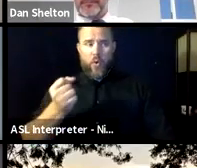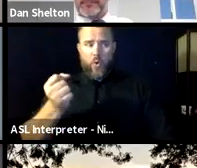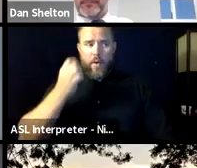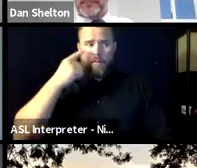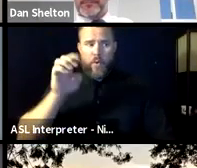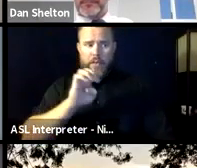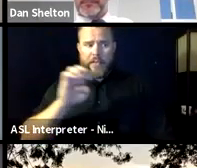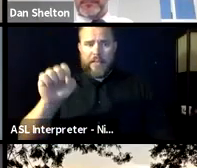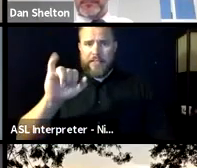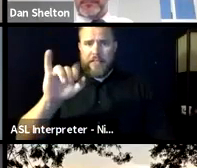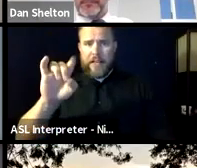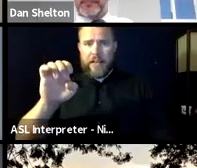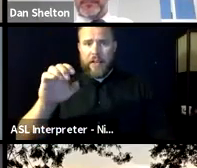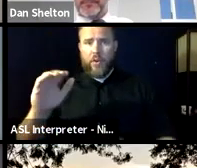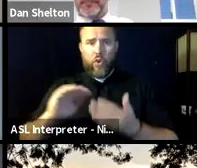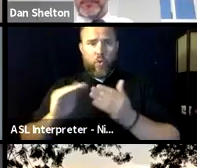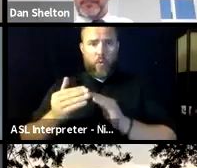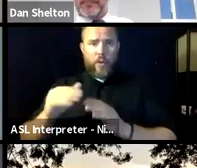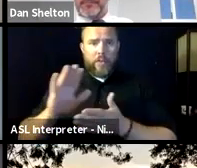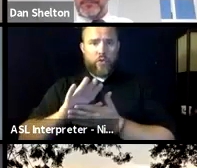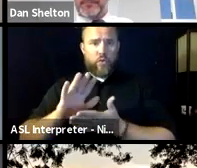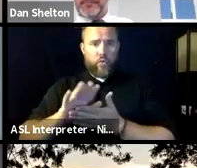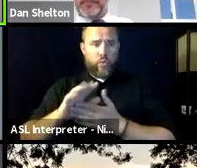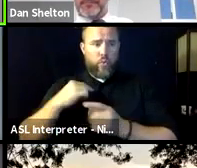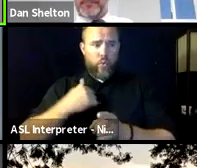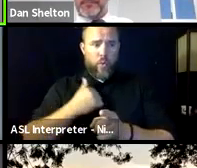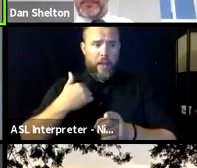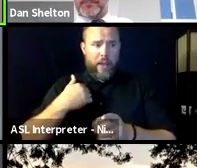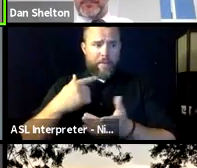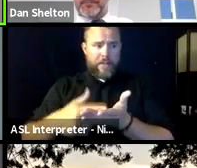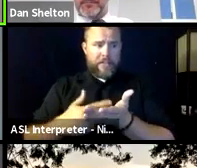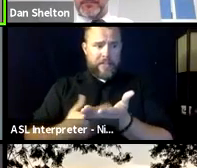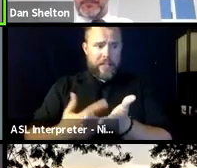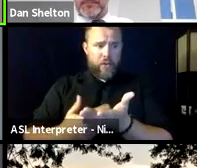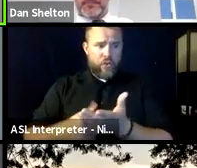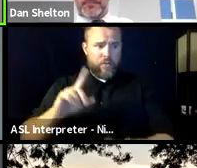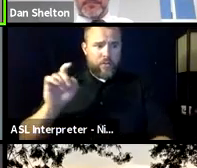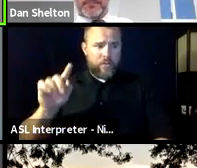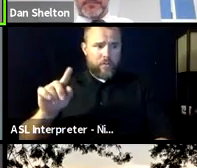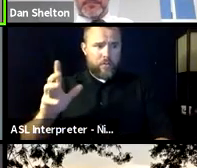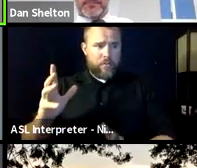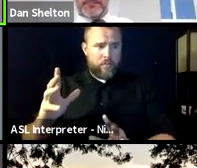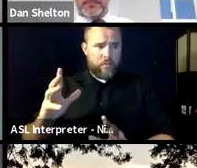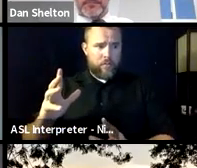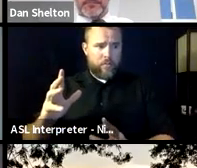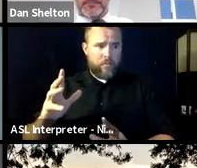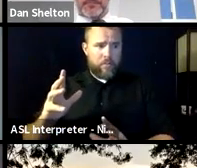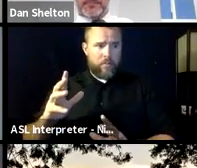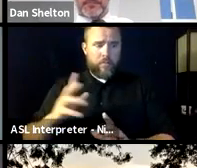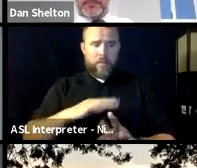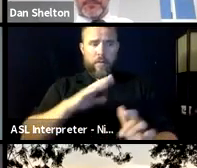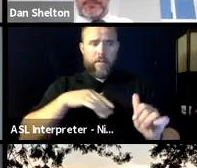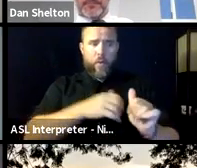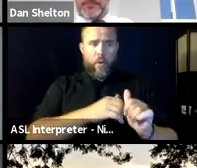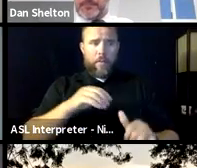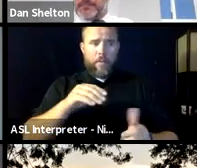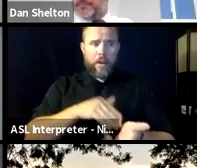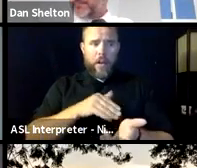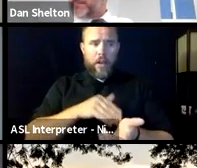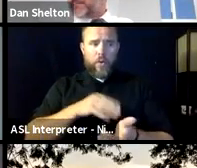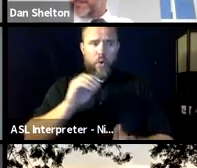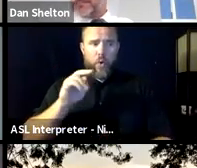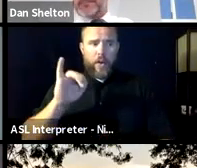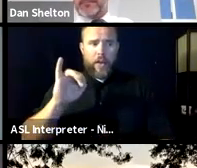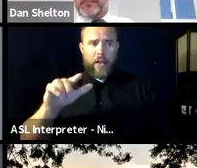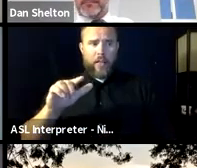School. Any discussion? All right, call the vote. Dr. O'Neill? Claire O'Neill, yes. Mr.